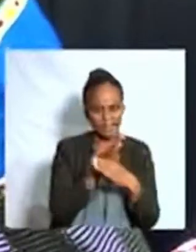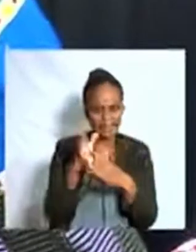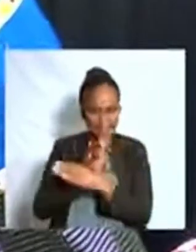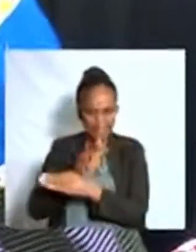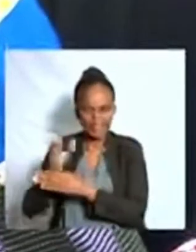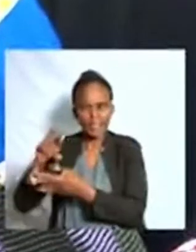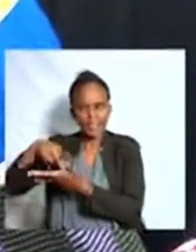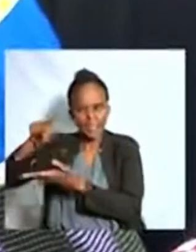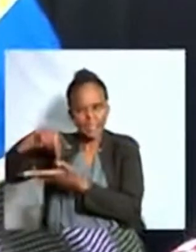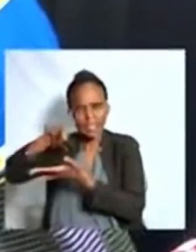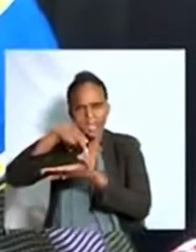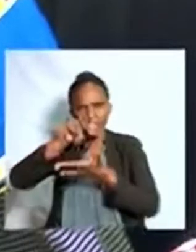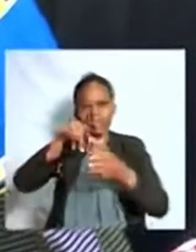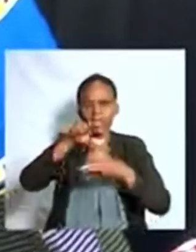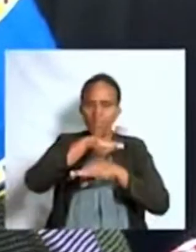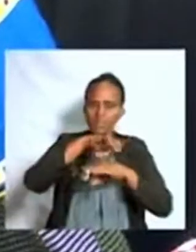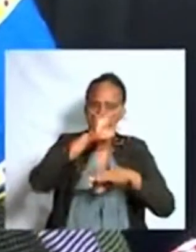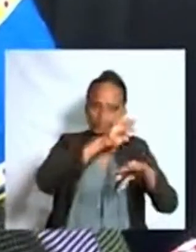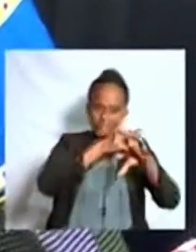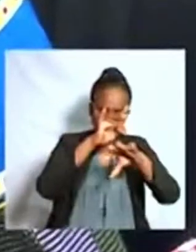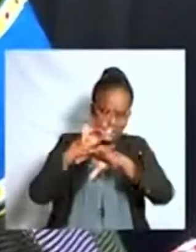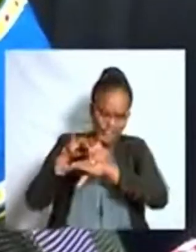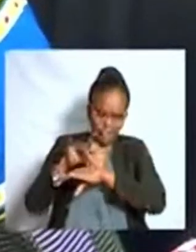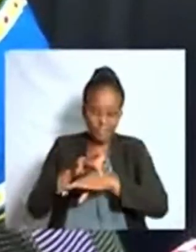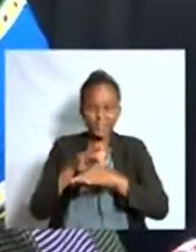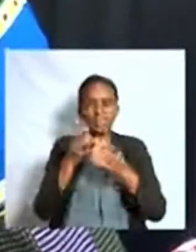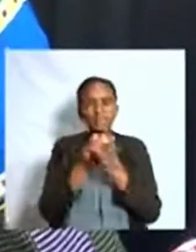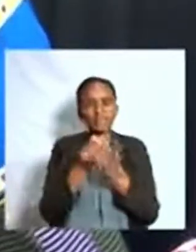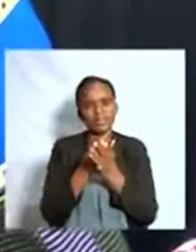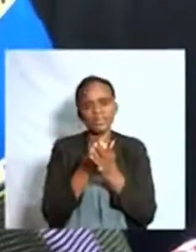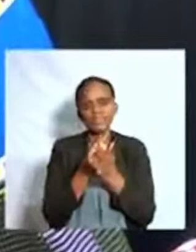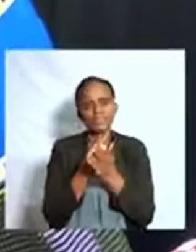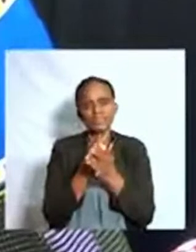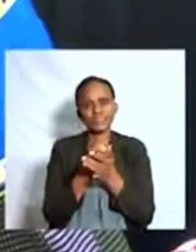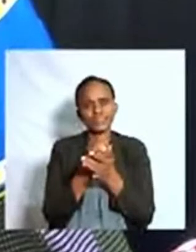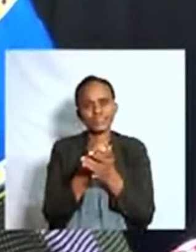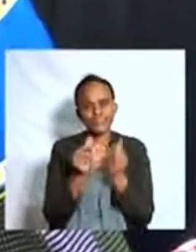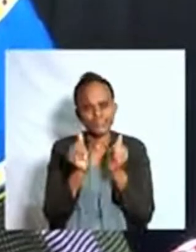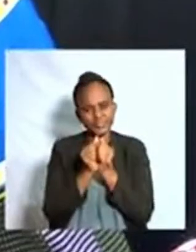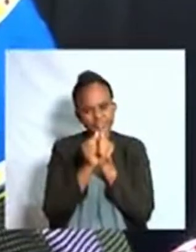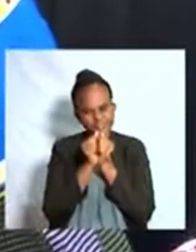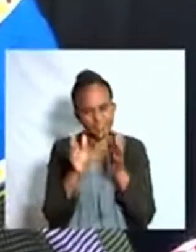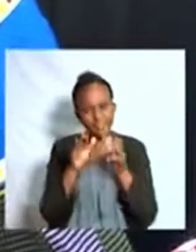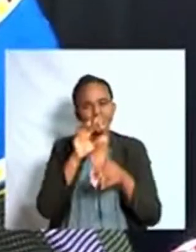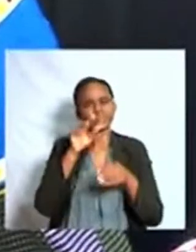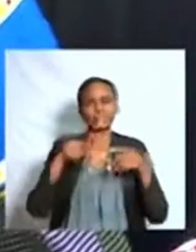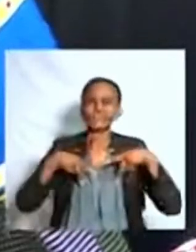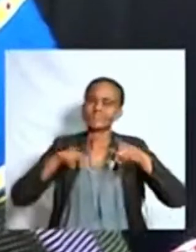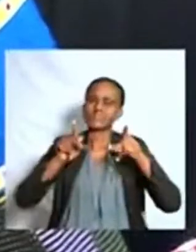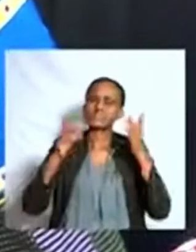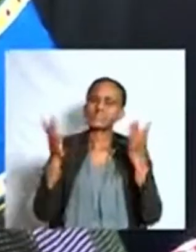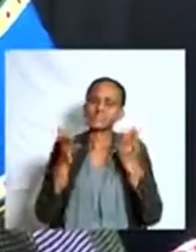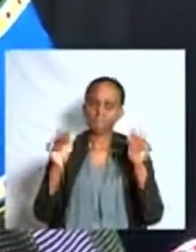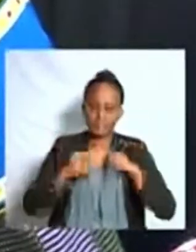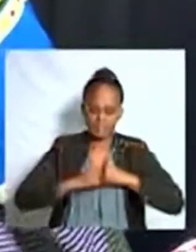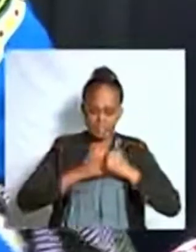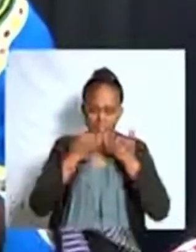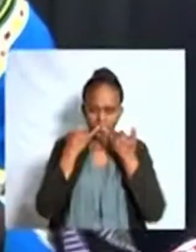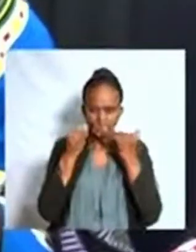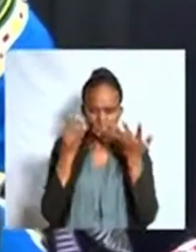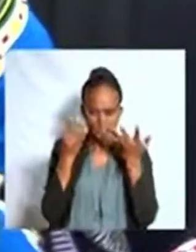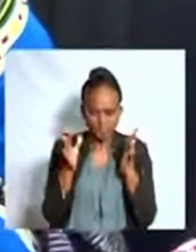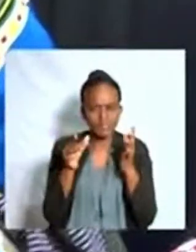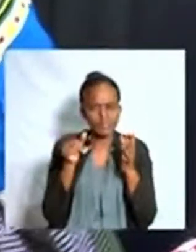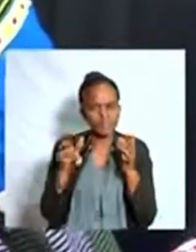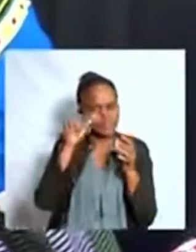overpaying, touching capital funds without permission, and we've been told by